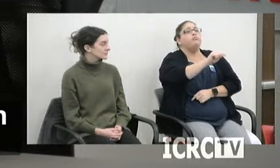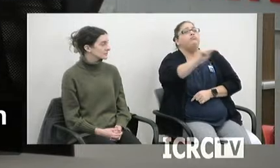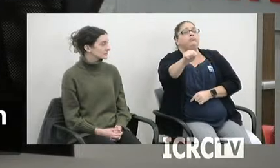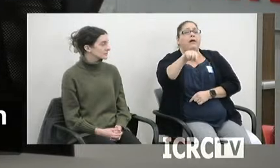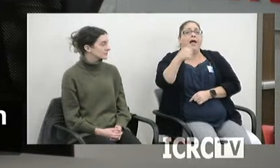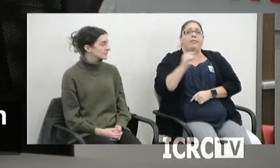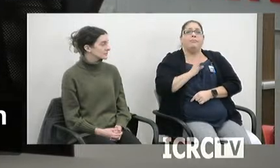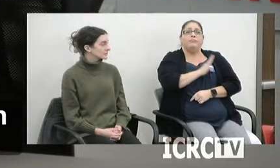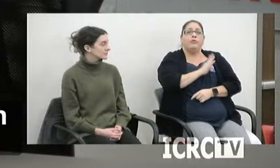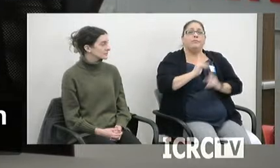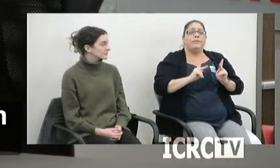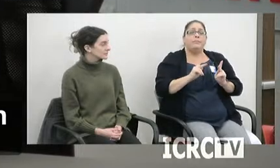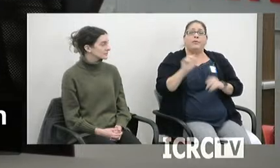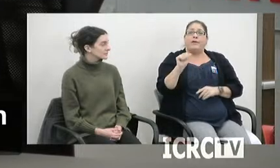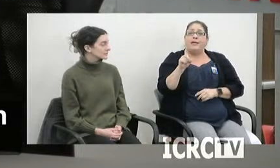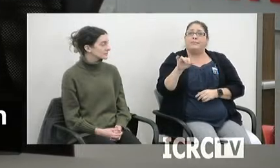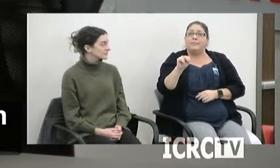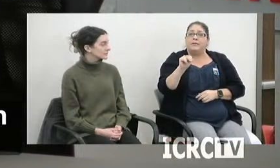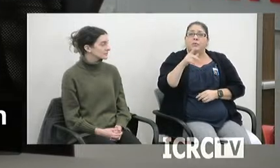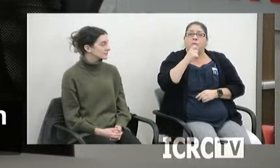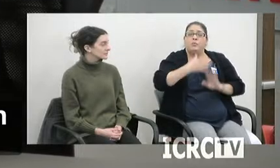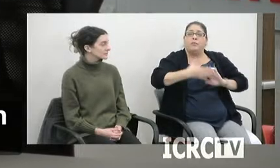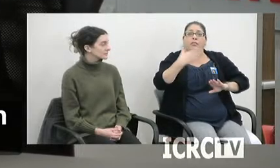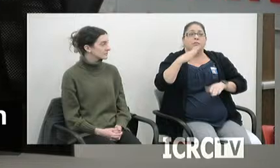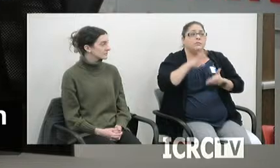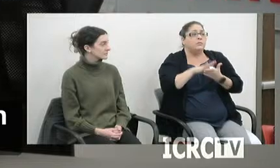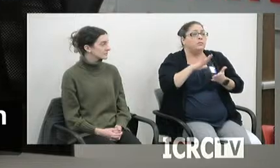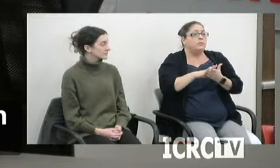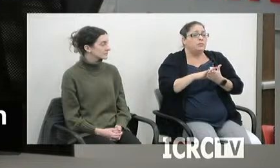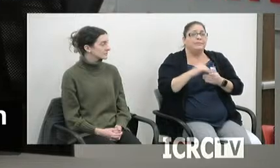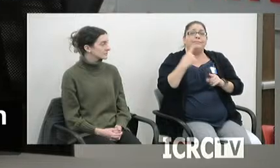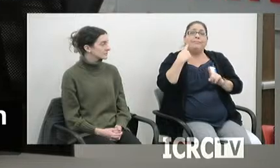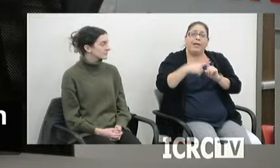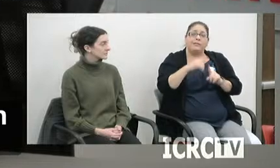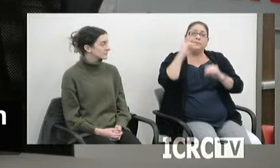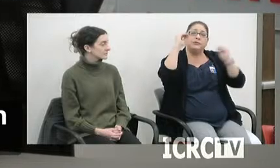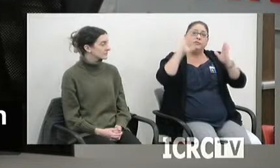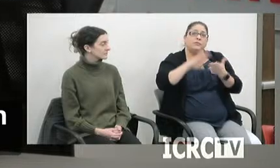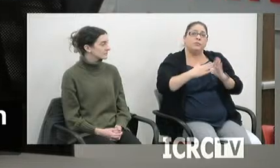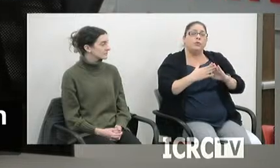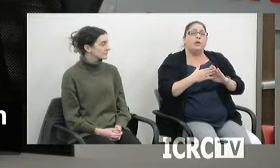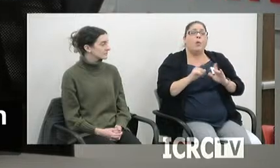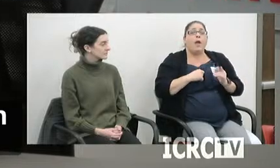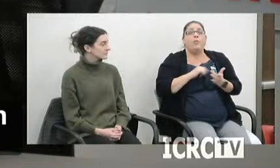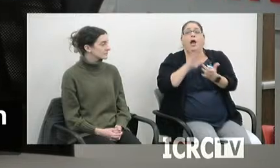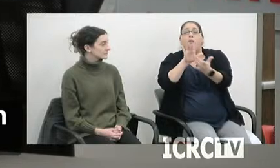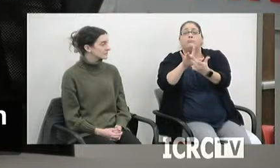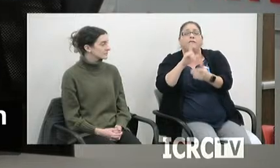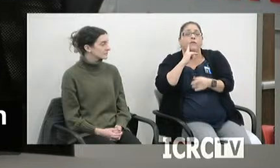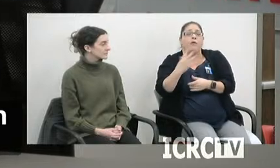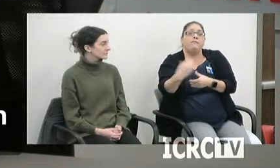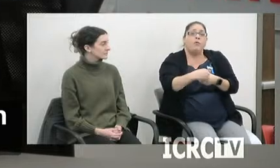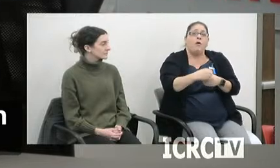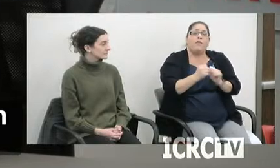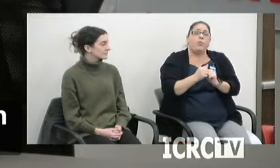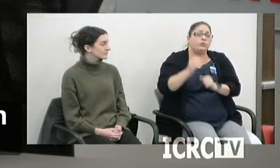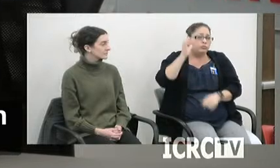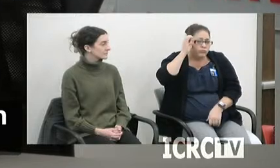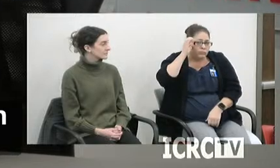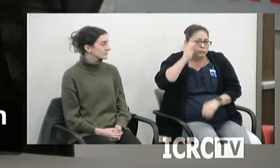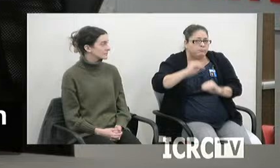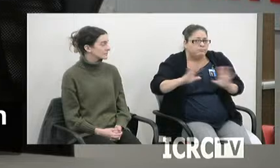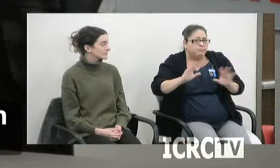hear the administration and even some of the teacher community when we reach out for their involvement. I want to